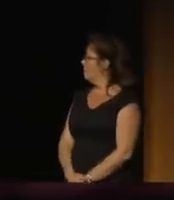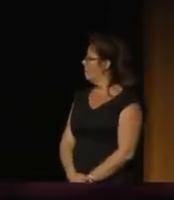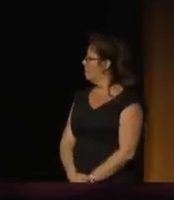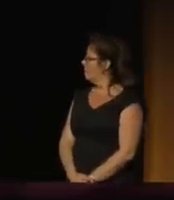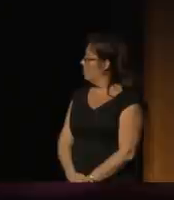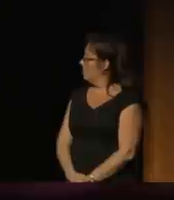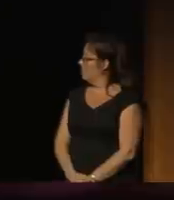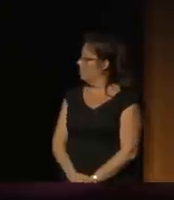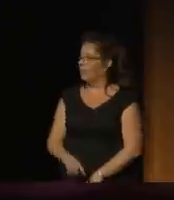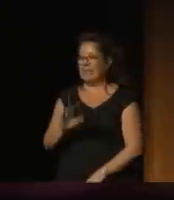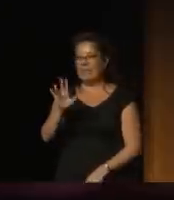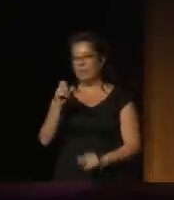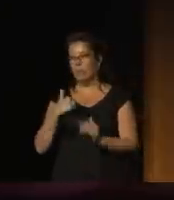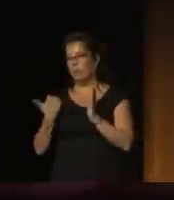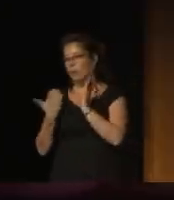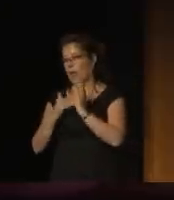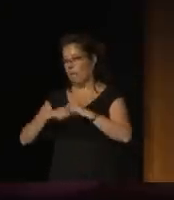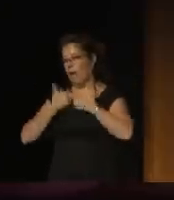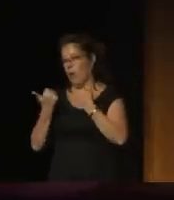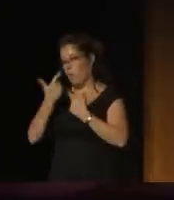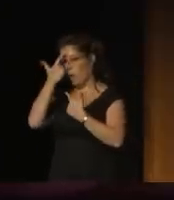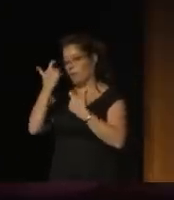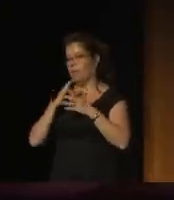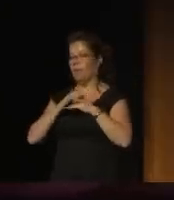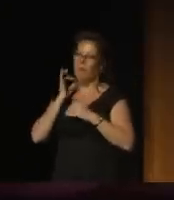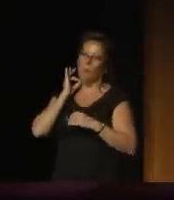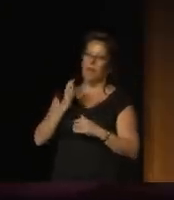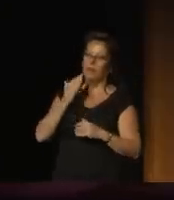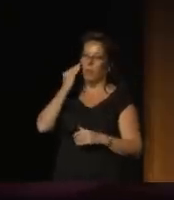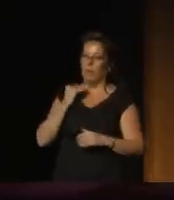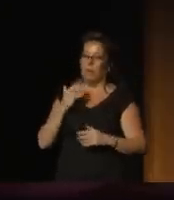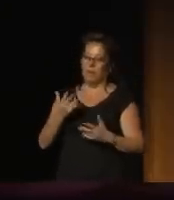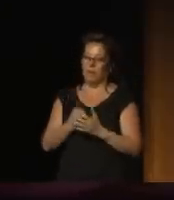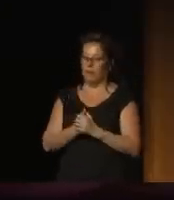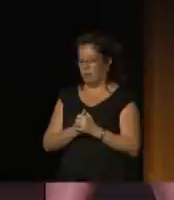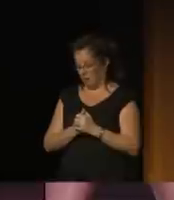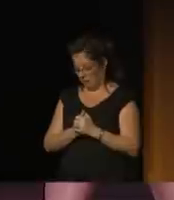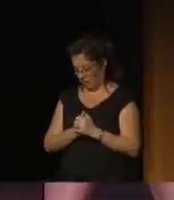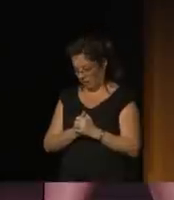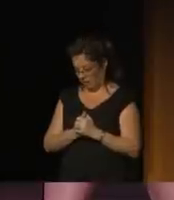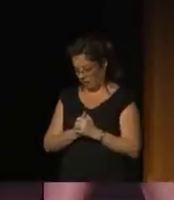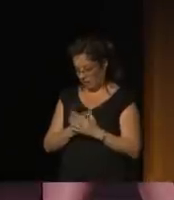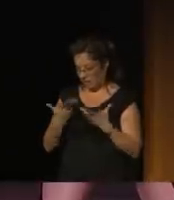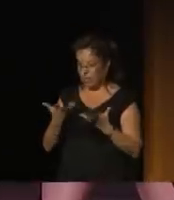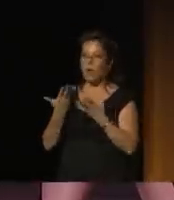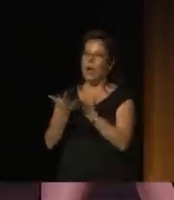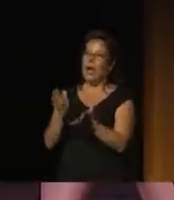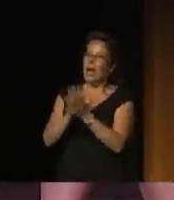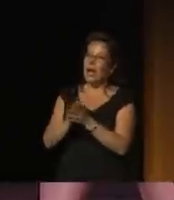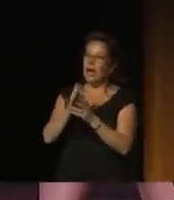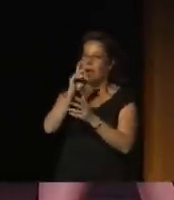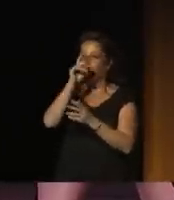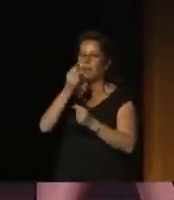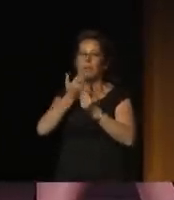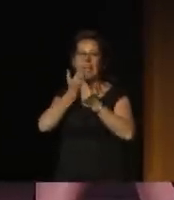Can I say a few things about the white women, which I think, you know, after all this happened, the Times was asking questions sort of how can we unpack that for our